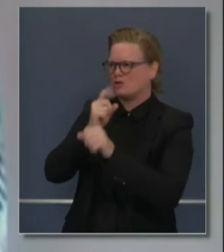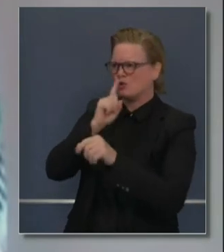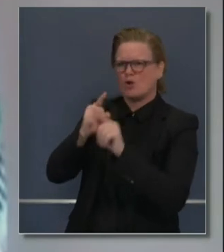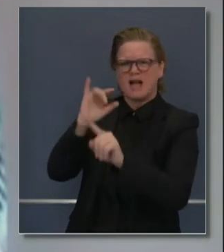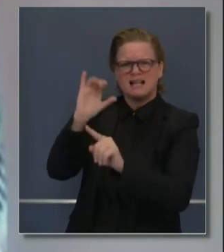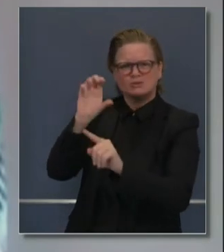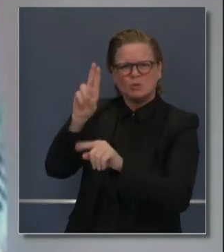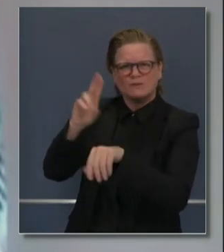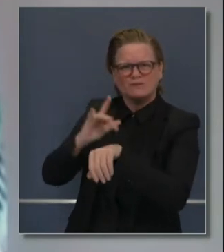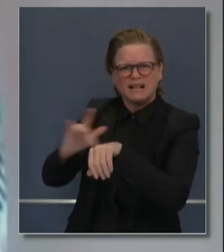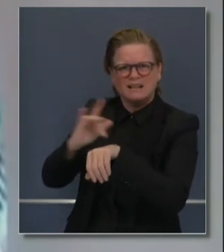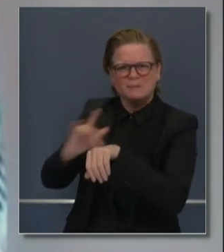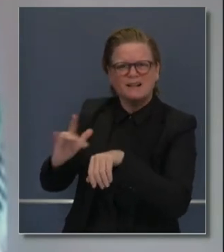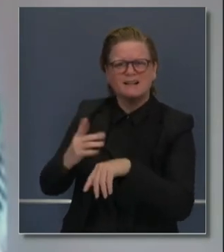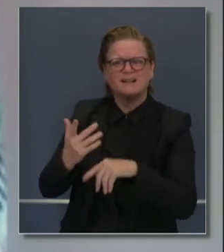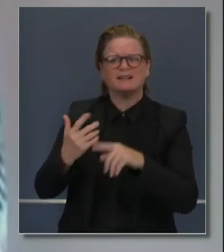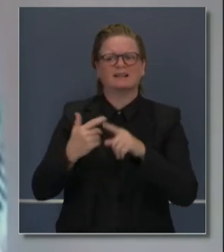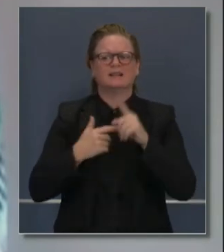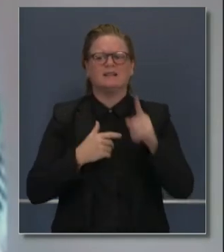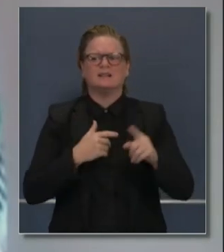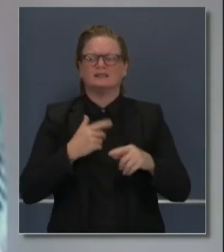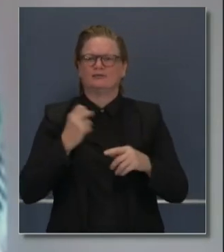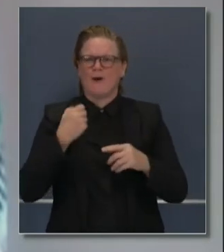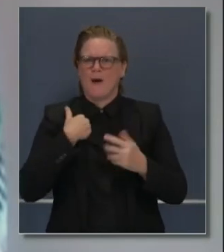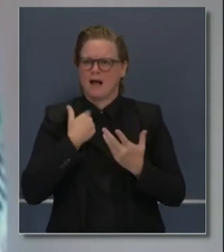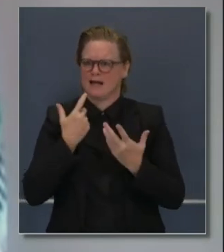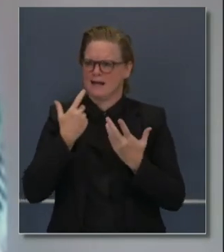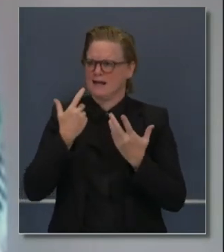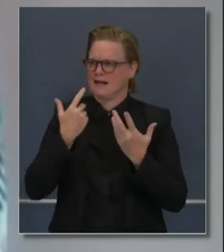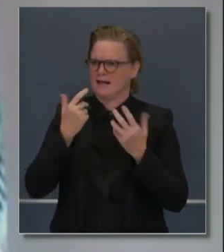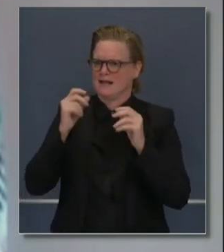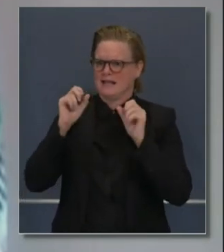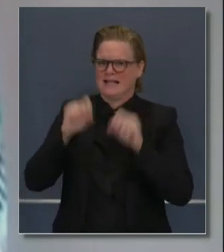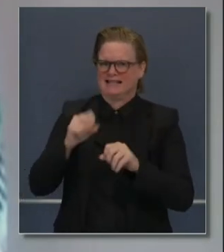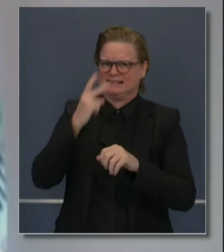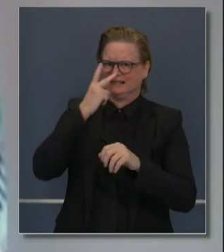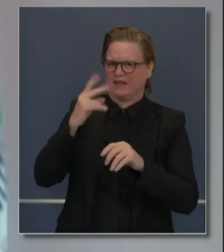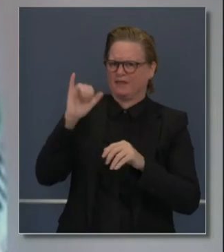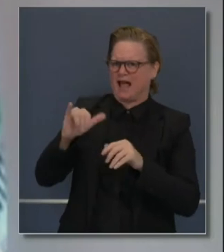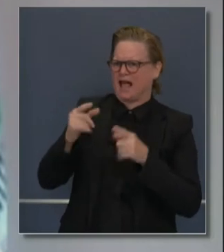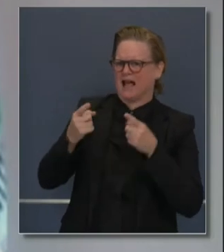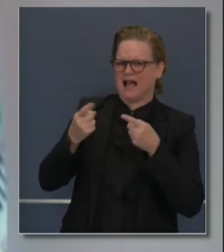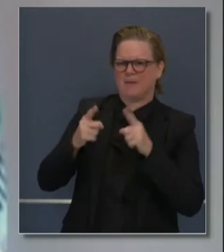anticipate that, so that, as you can see in this slide, the second half of December, when we